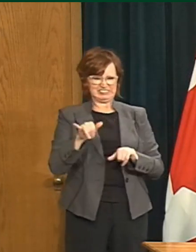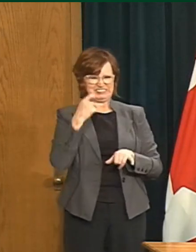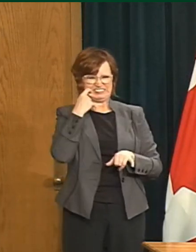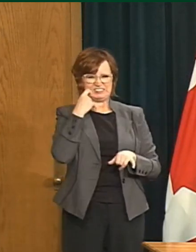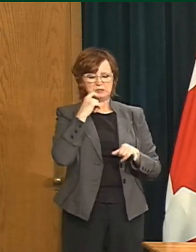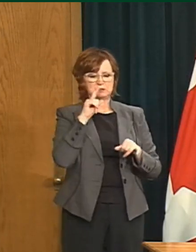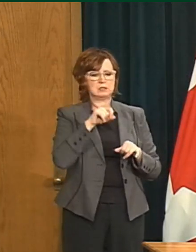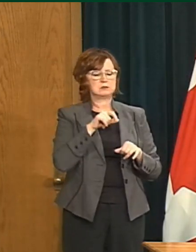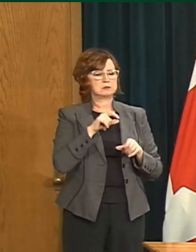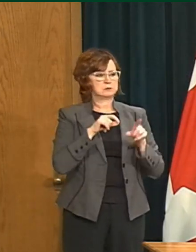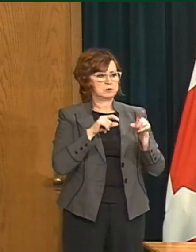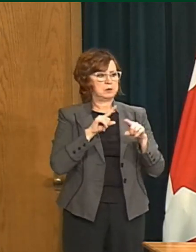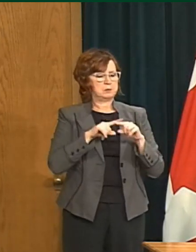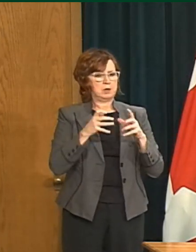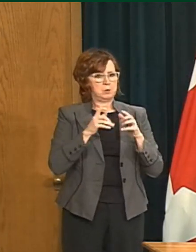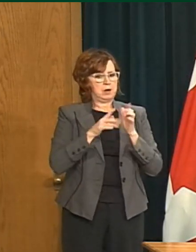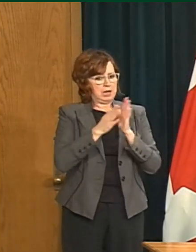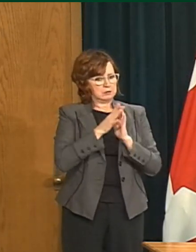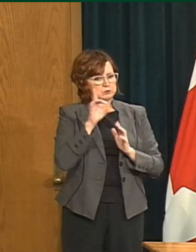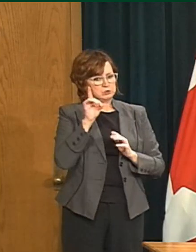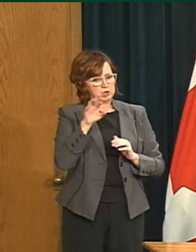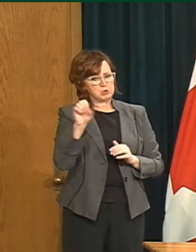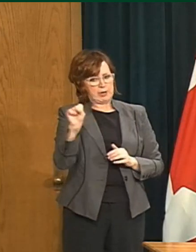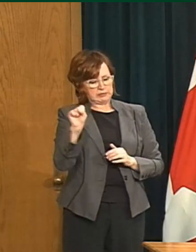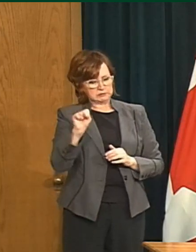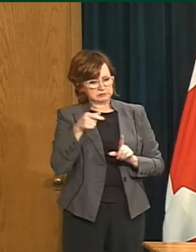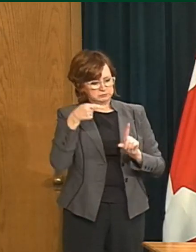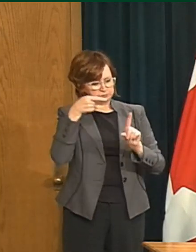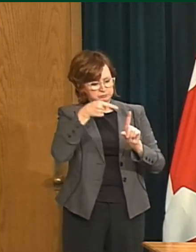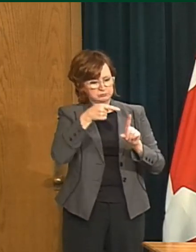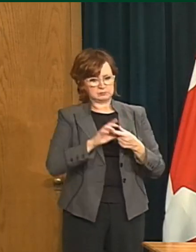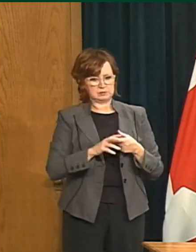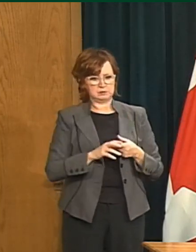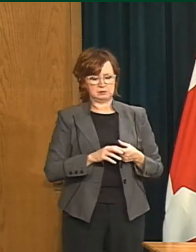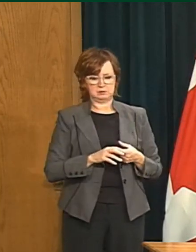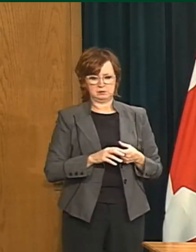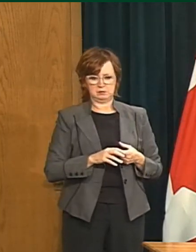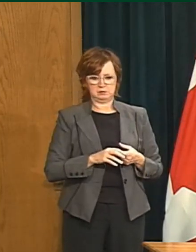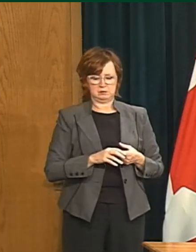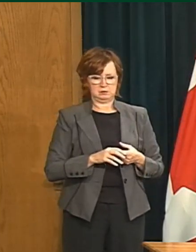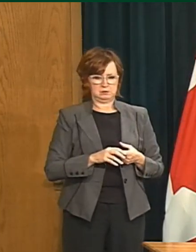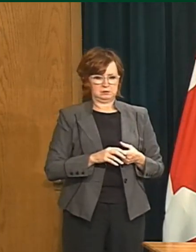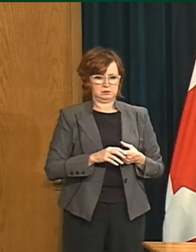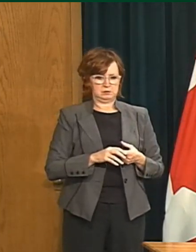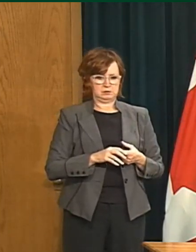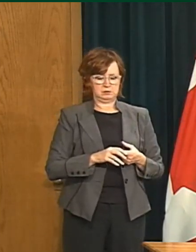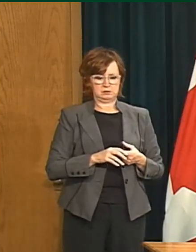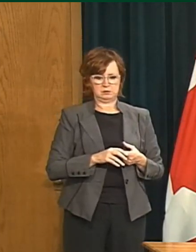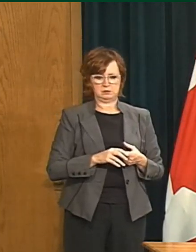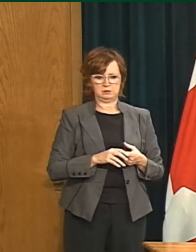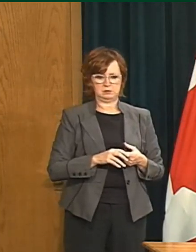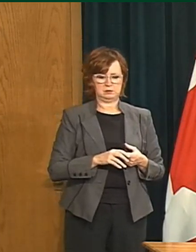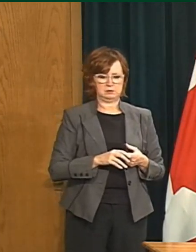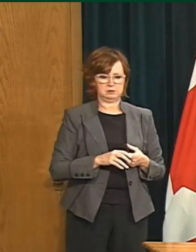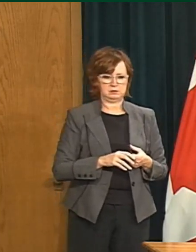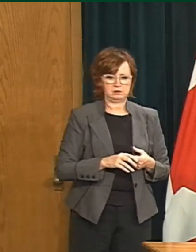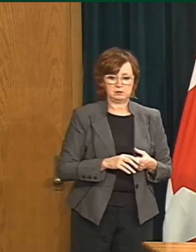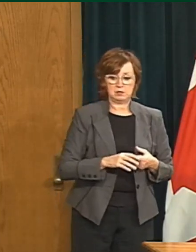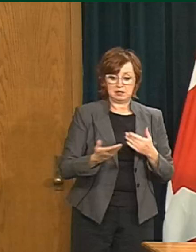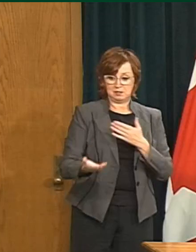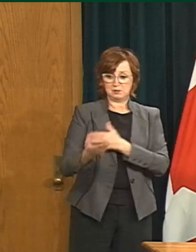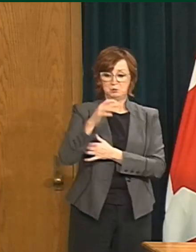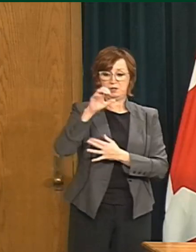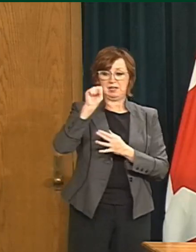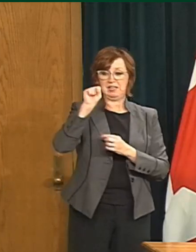Again, there does seem to be a lot of disbelief about the wide gulf here between the worst case models and the current